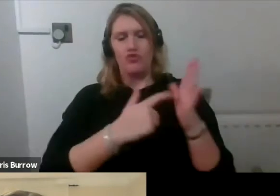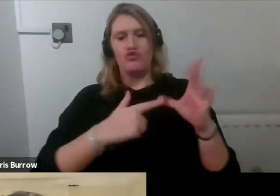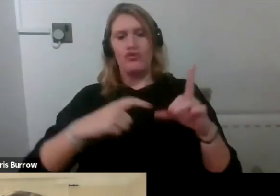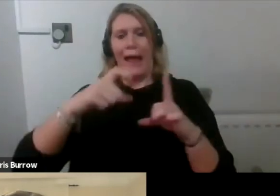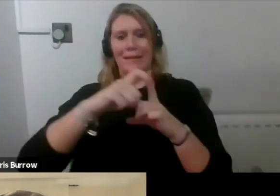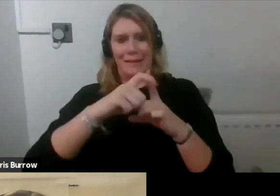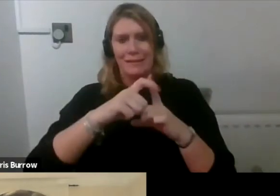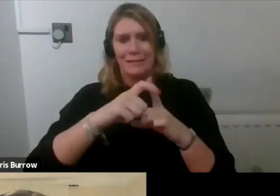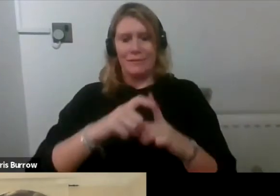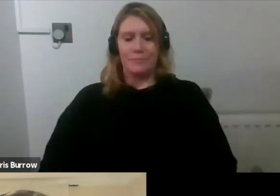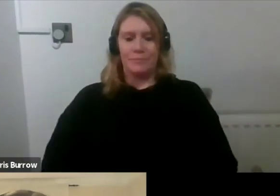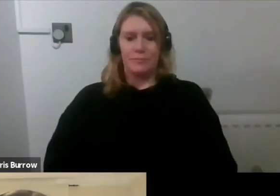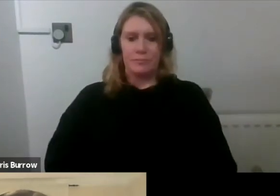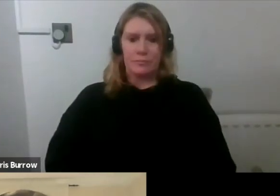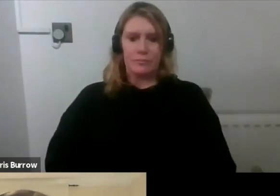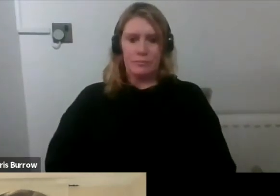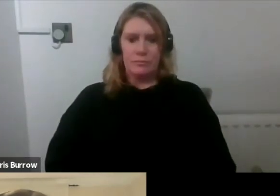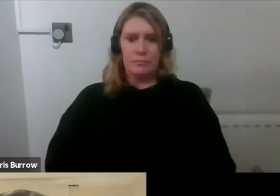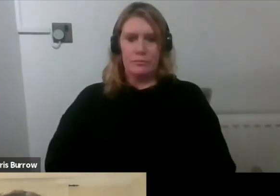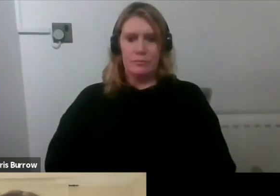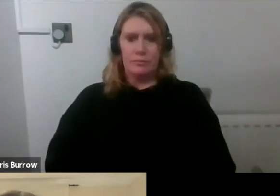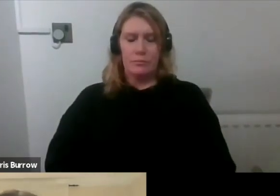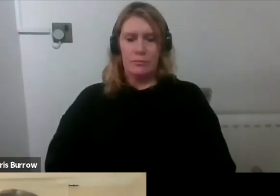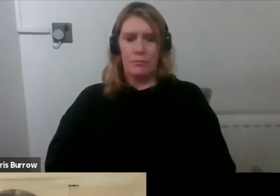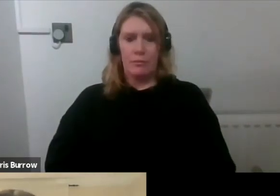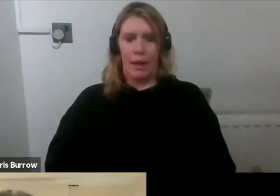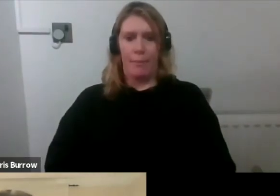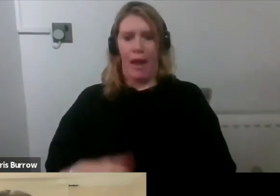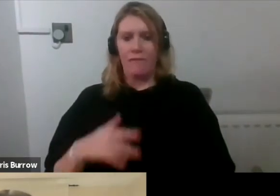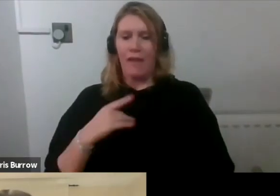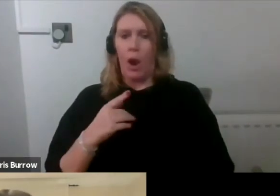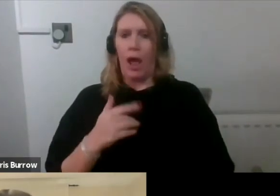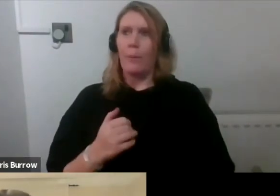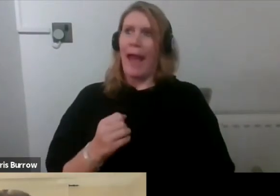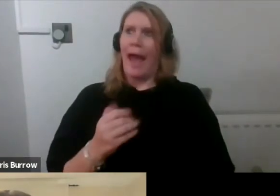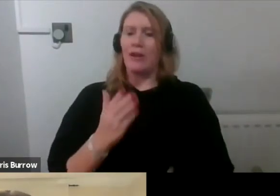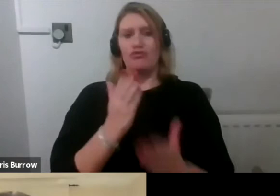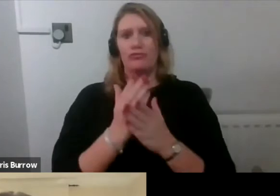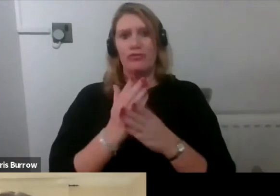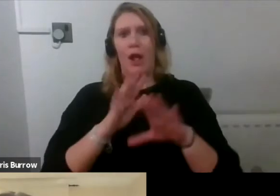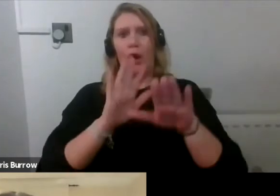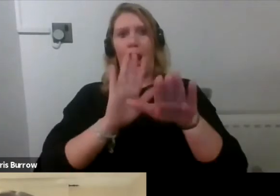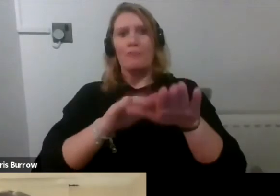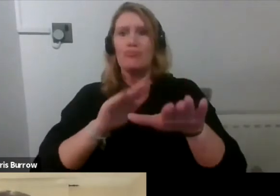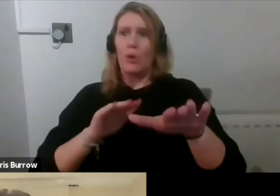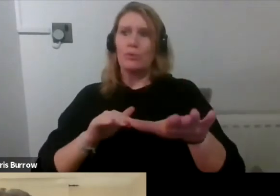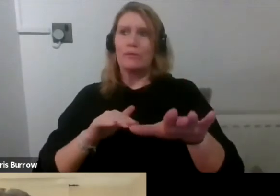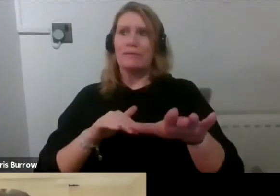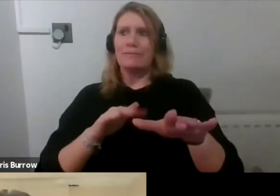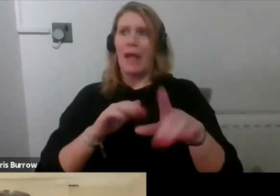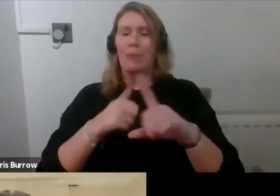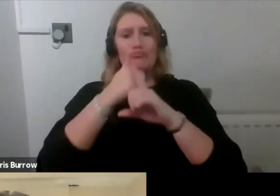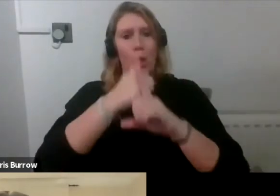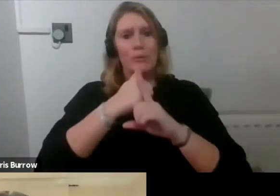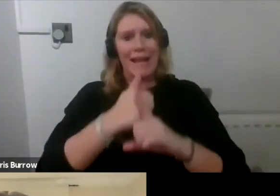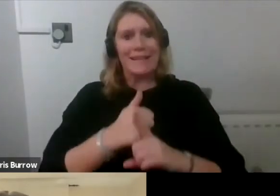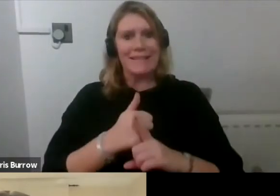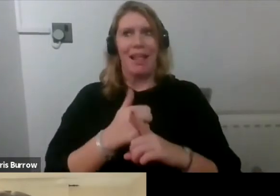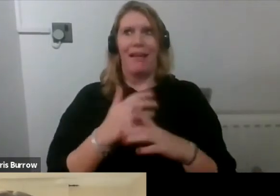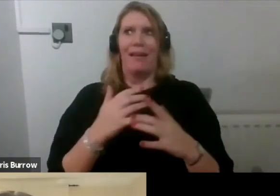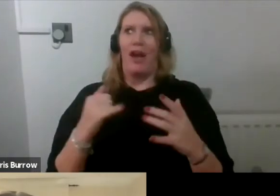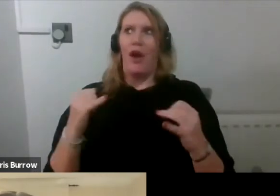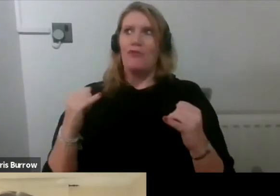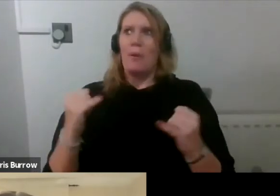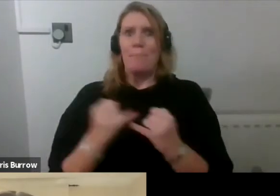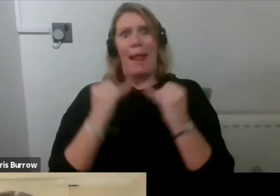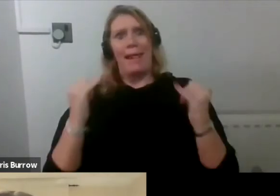But it seemed like a focus. I thought, right, we've got a movement now. We've got an image and a logo. Extinction Rebellion being a classic one, we just